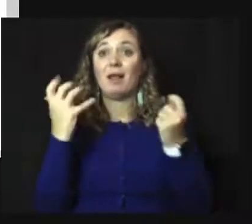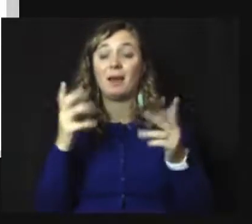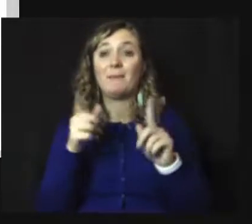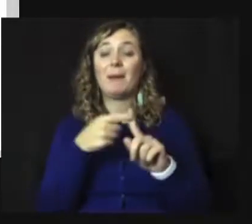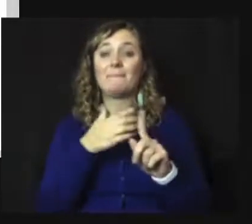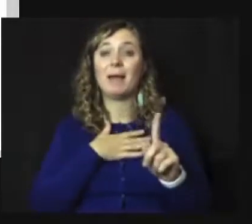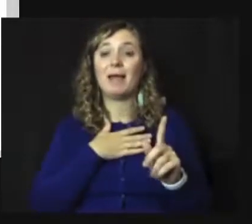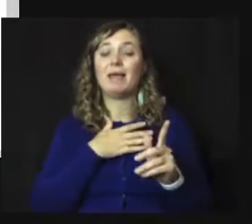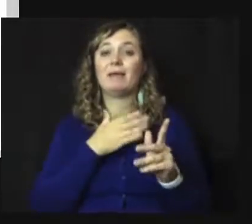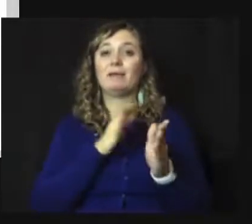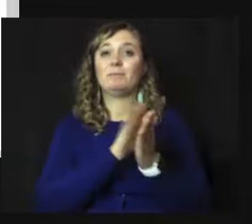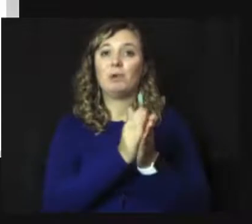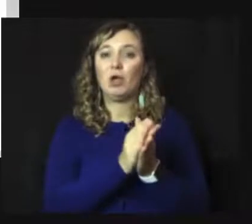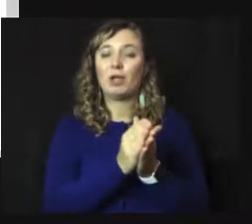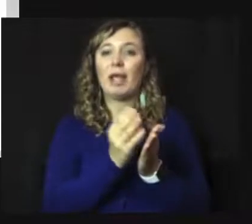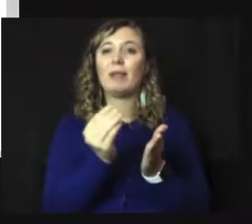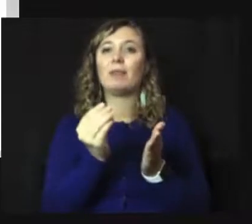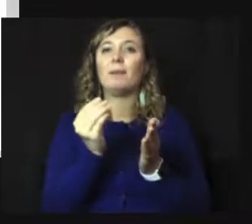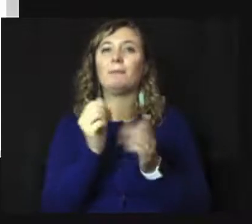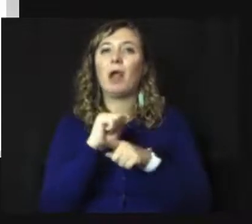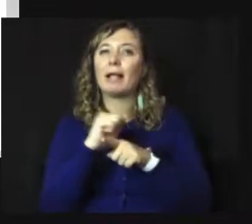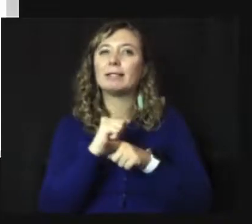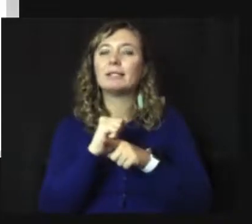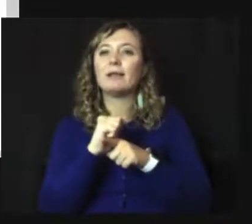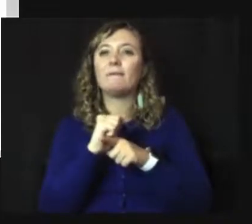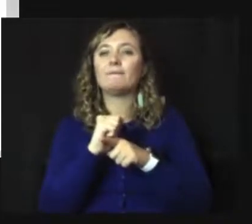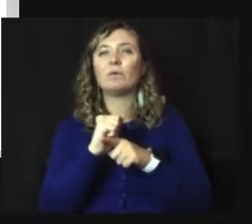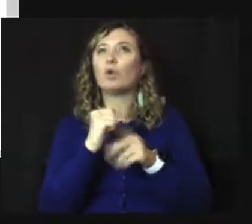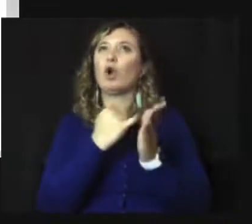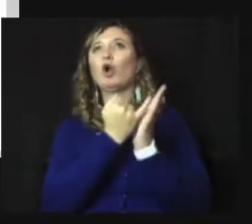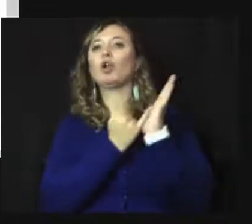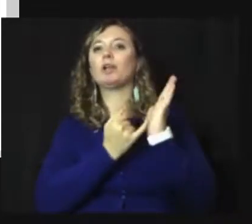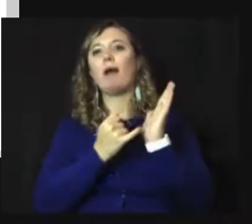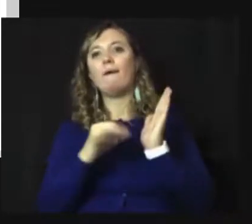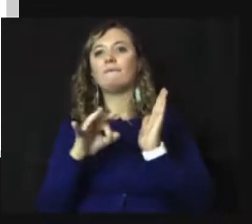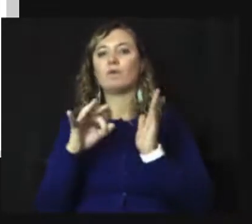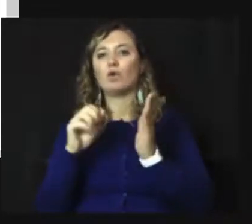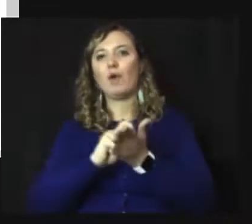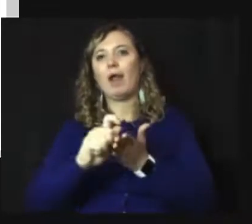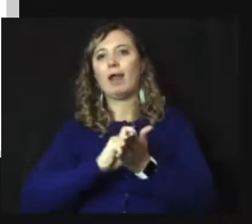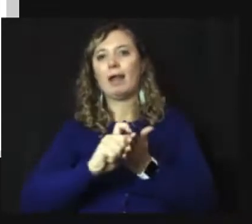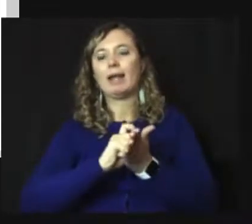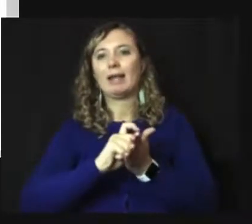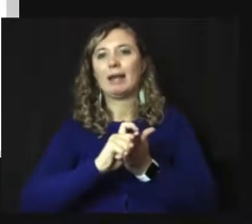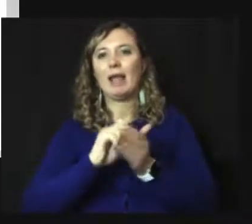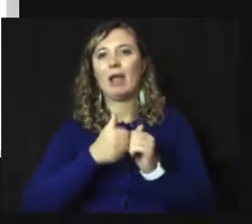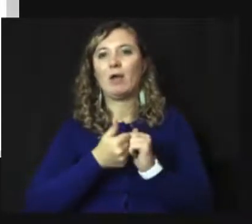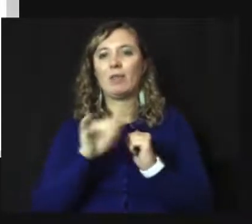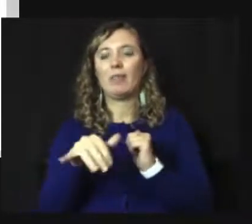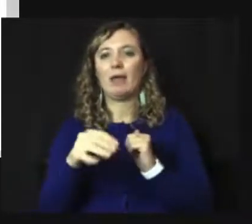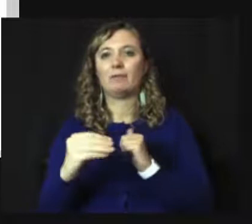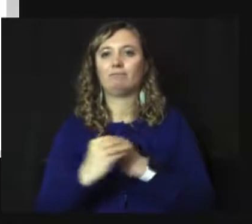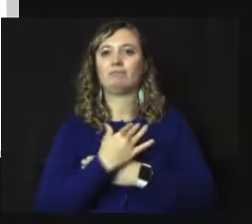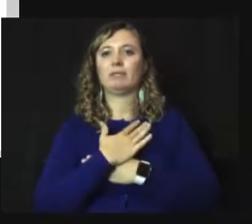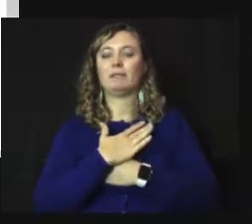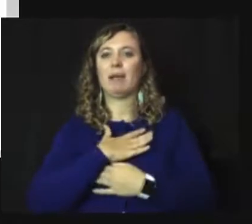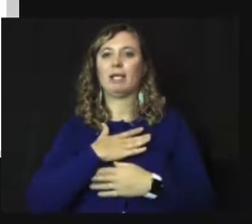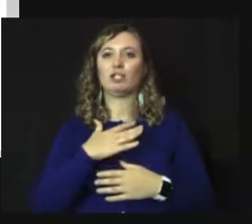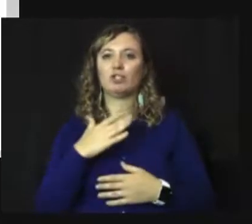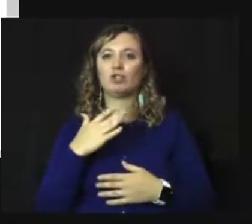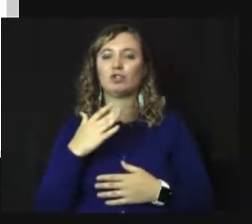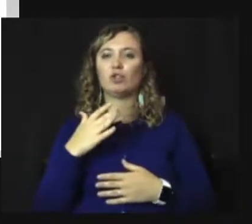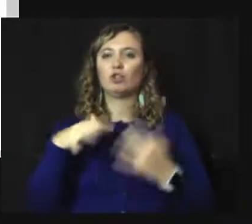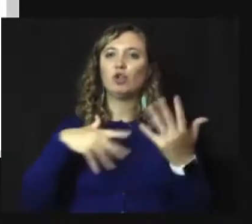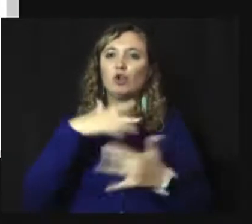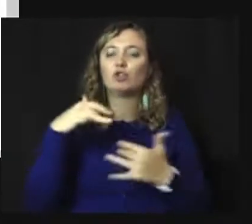of writing, like the art practice of writing, and how that informs my kind of social